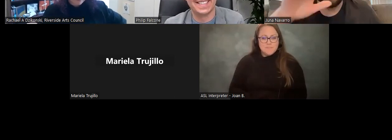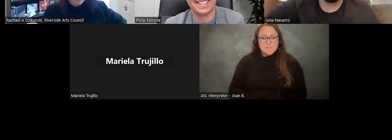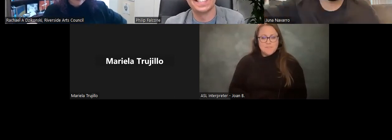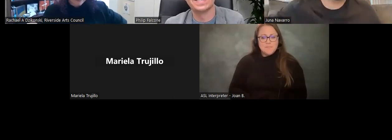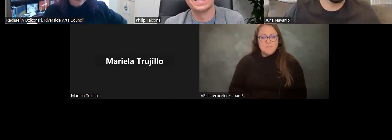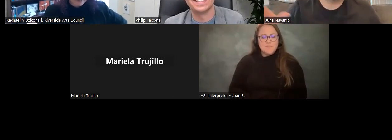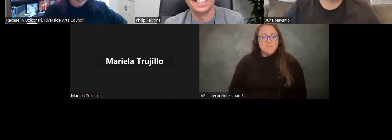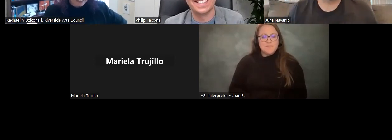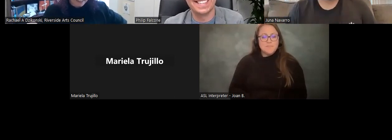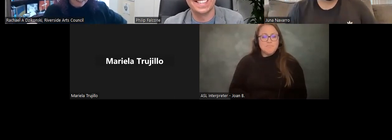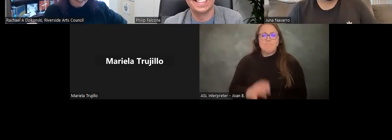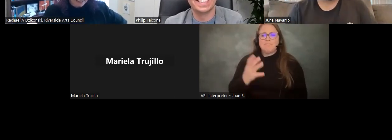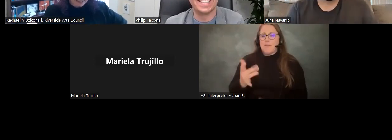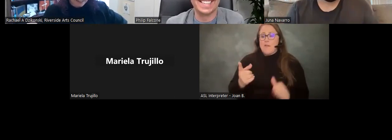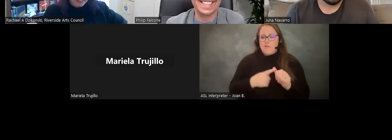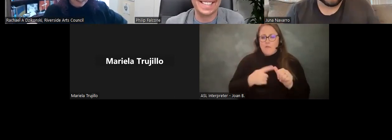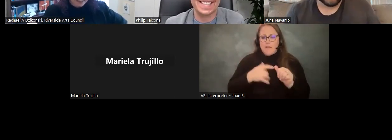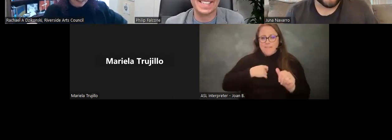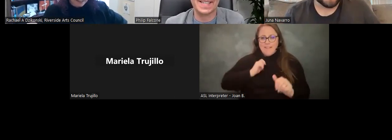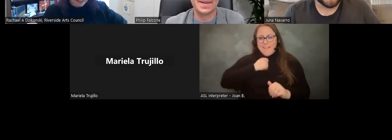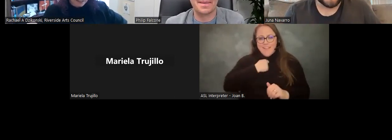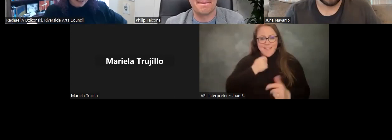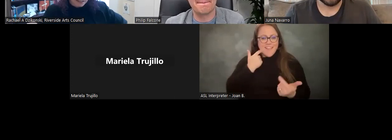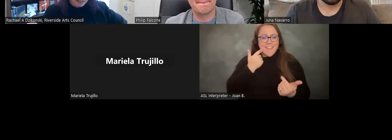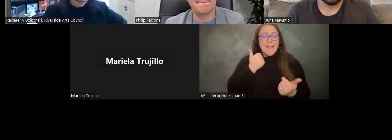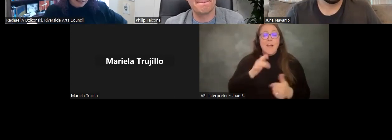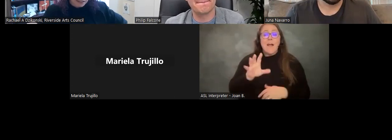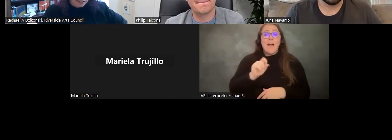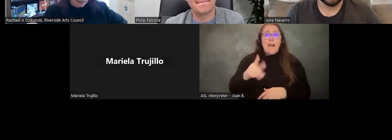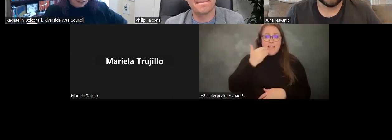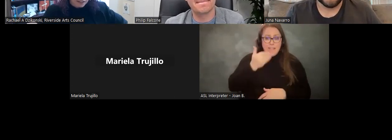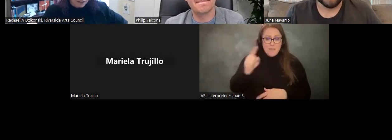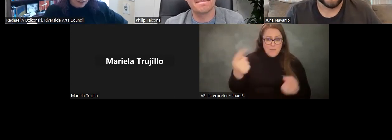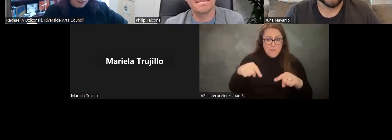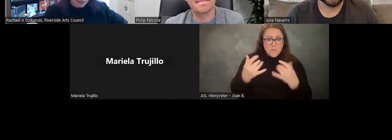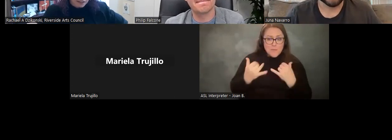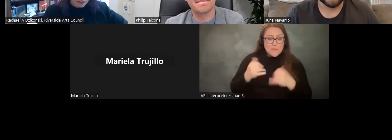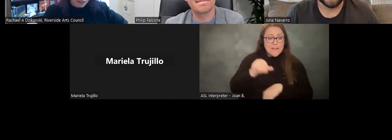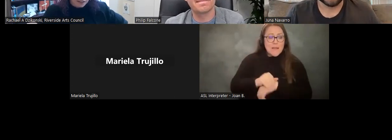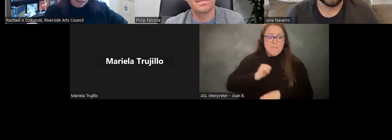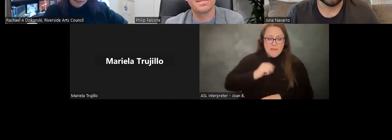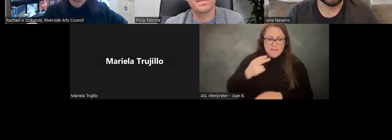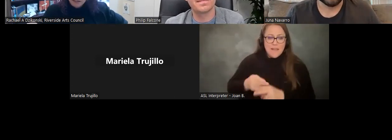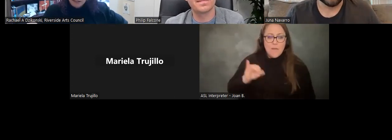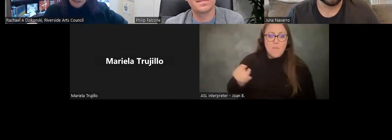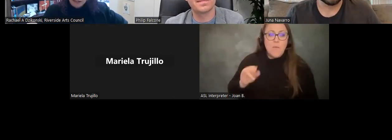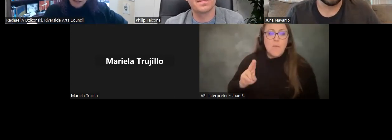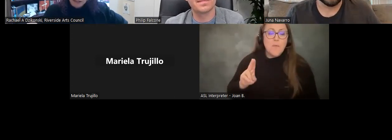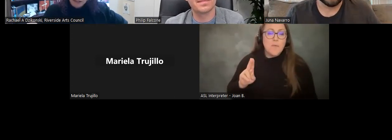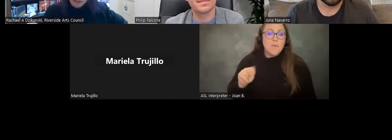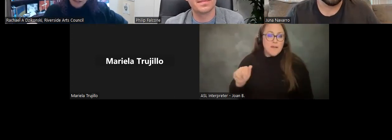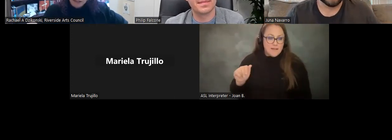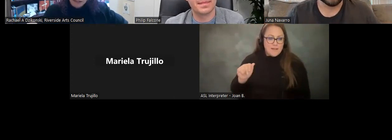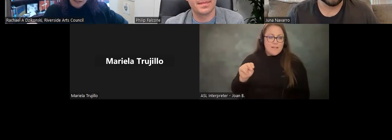So let me unmute myself. There you go. Hello, everyone. Thank you for being here. My name is Juan Navarro. I am the artist in residence for the Riverside Art Museum. I'm